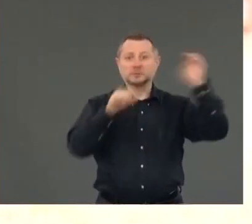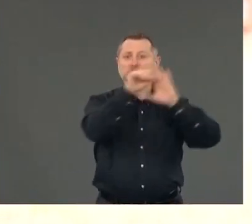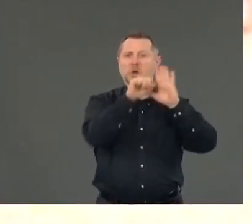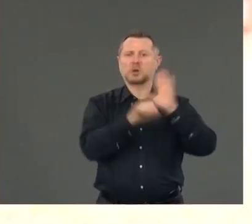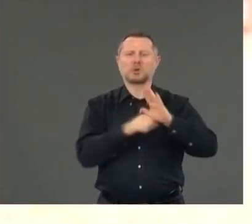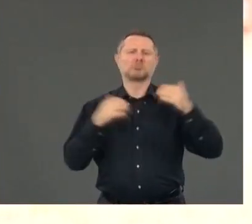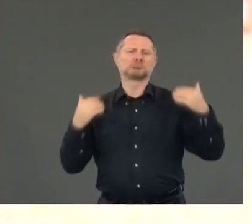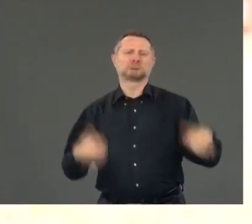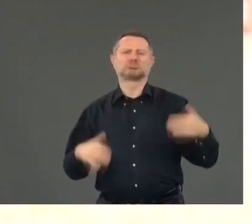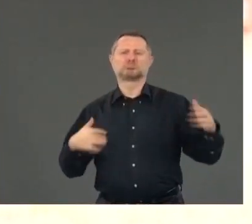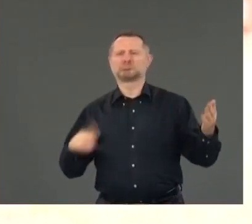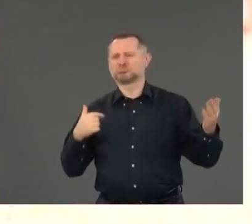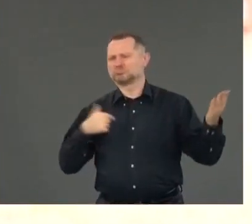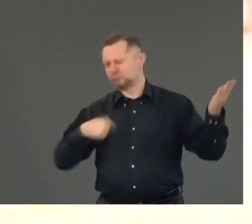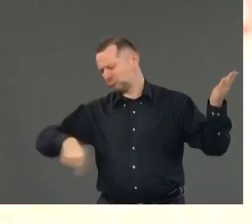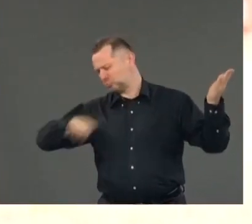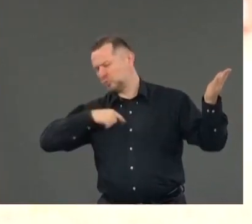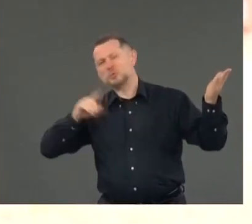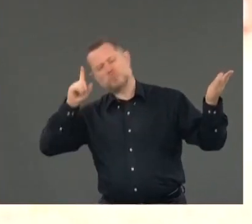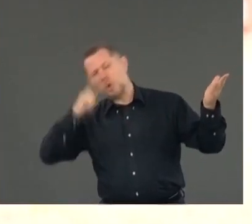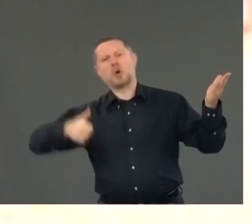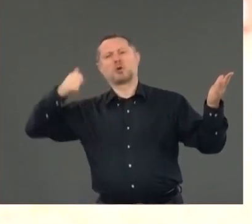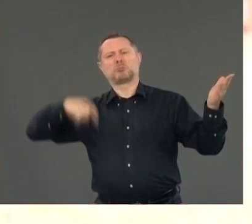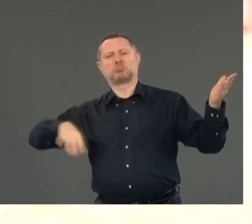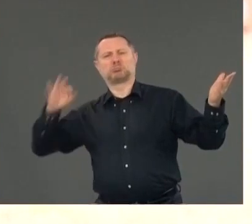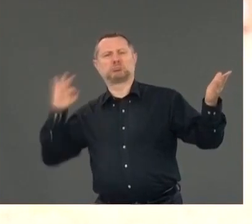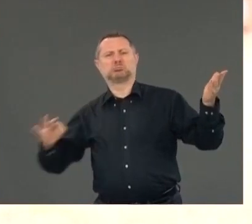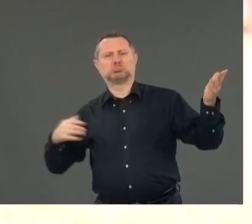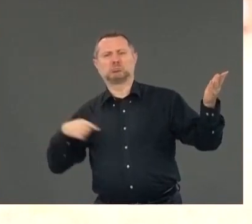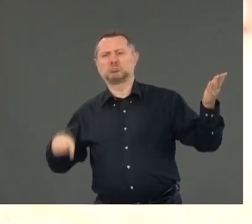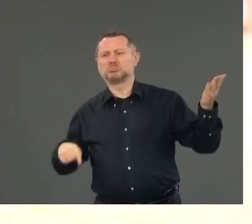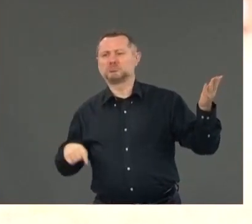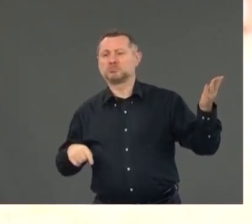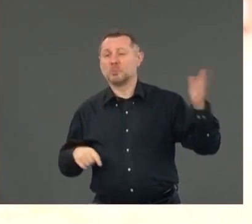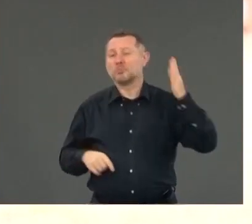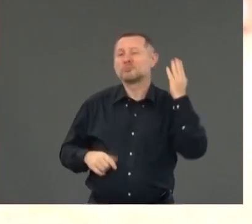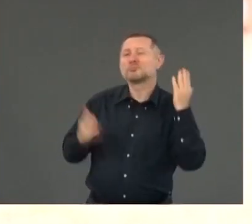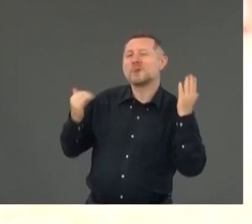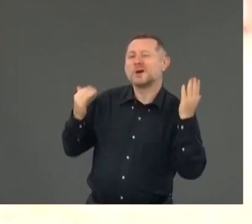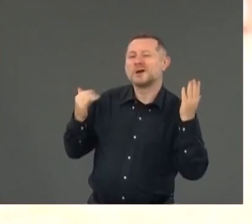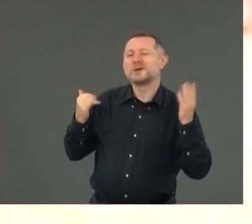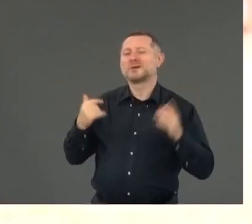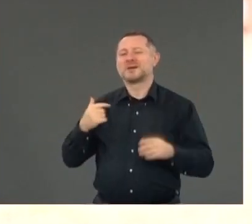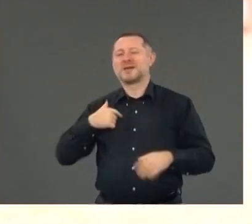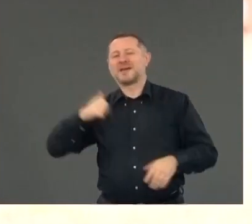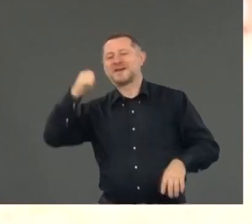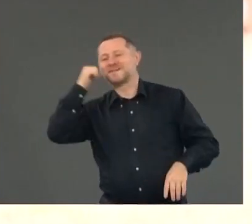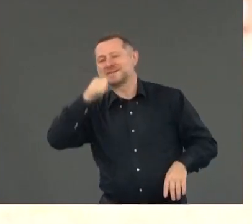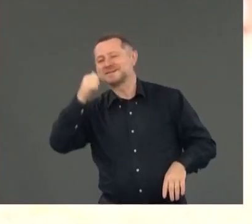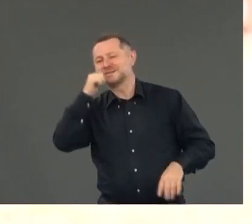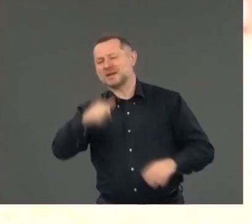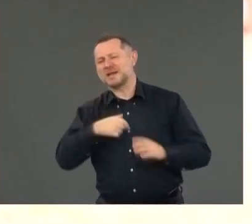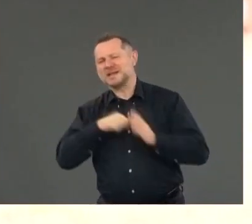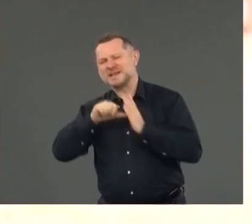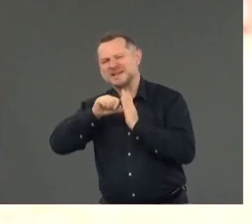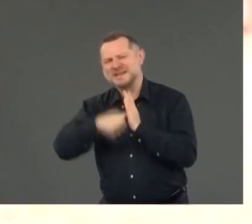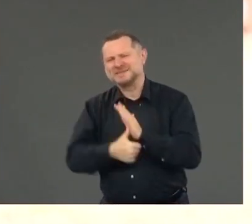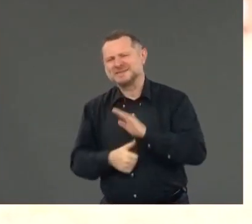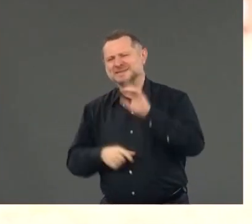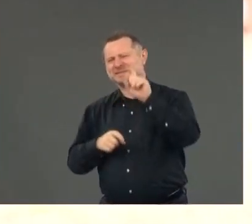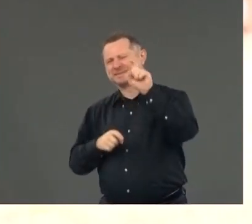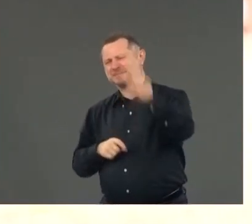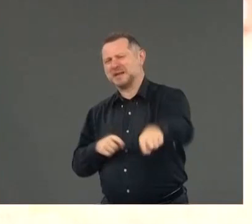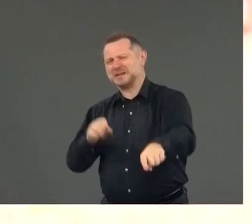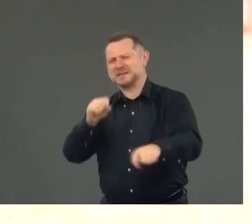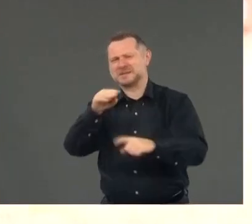dramatic difference on what's going on because we've been hammering the smart.